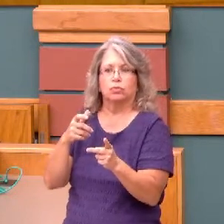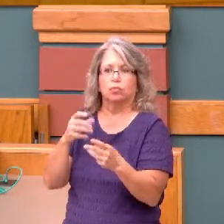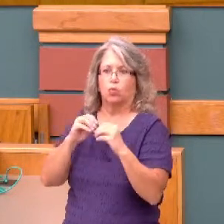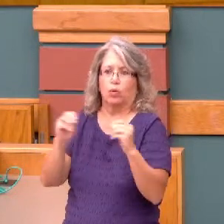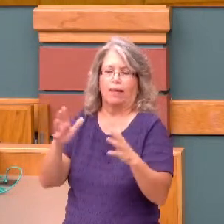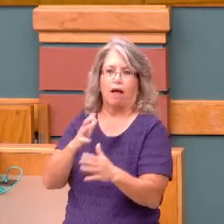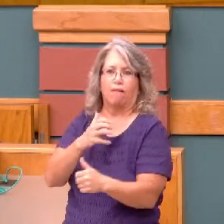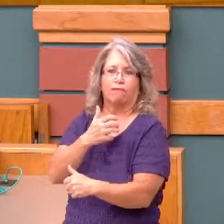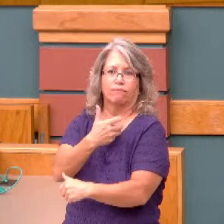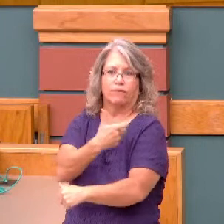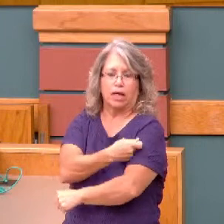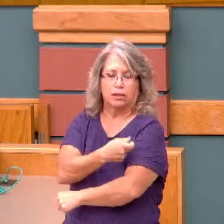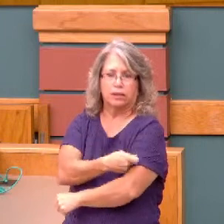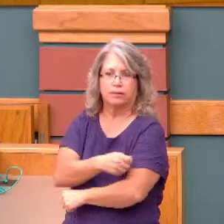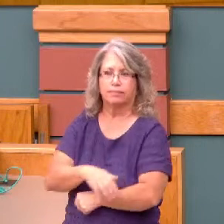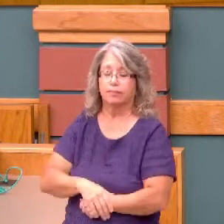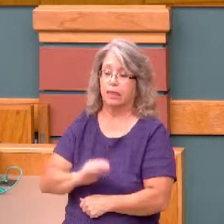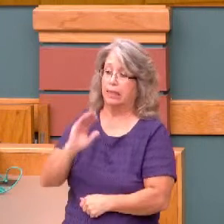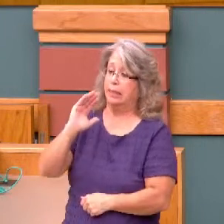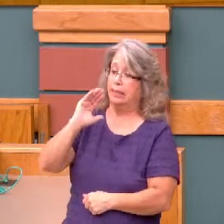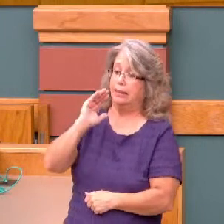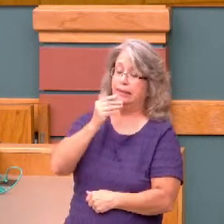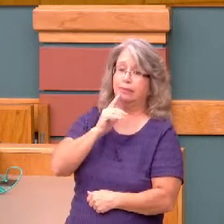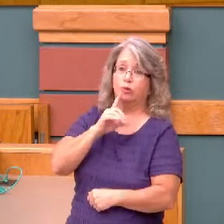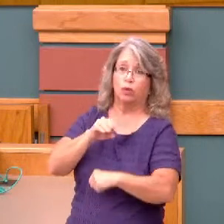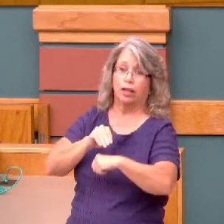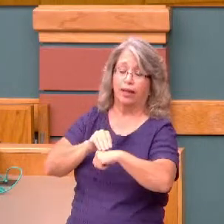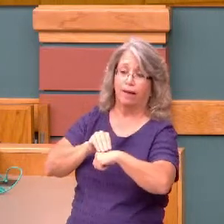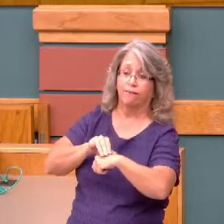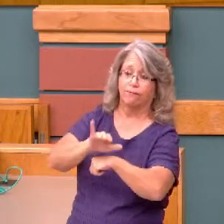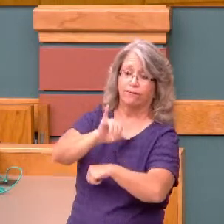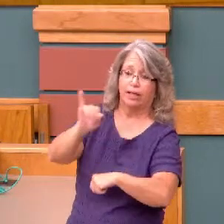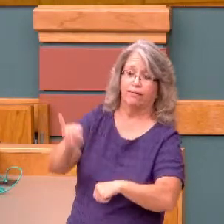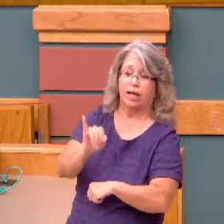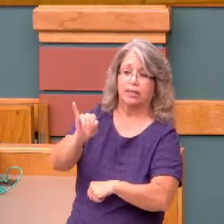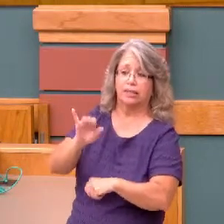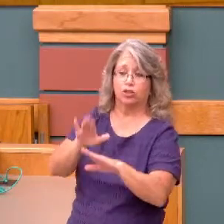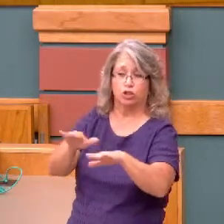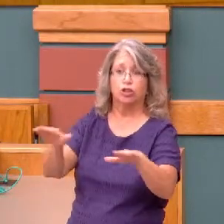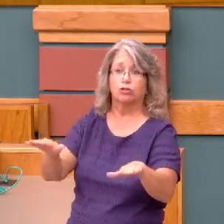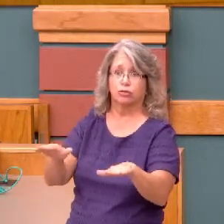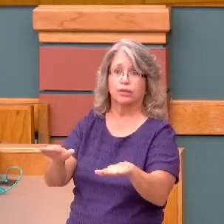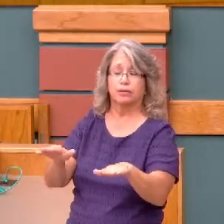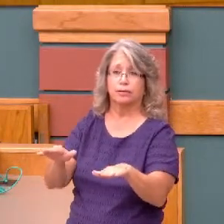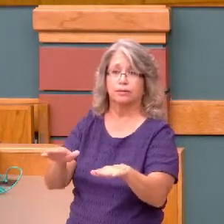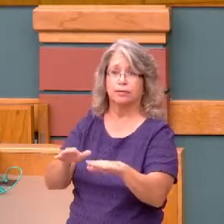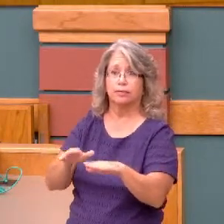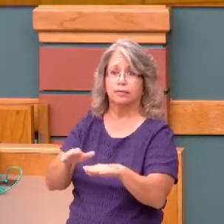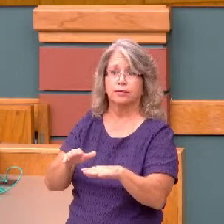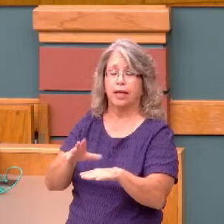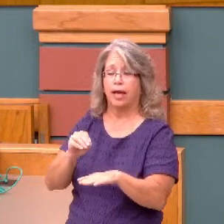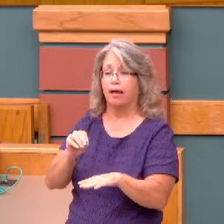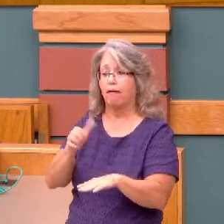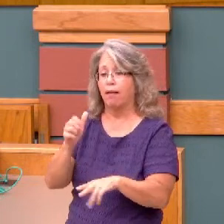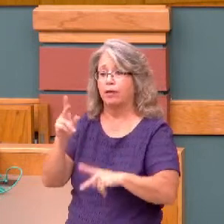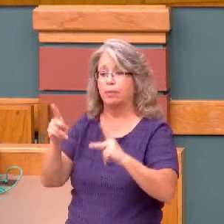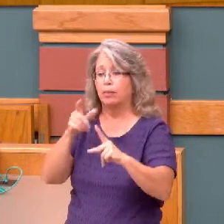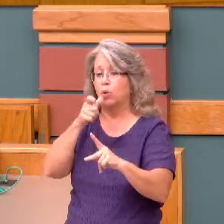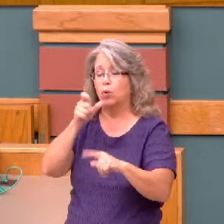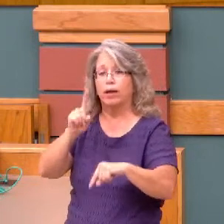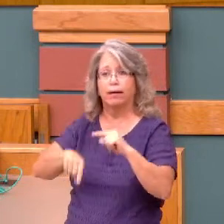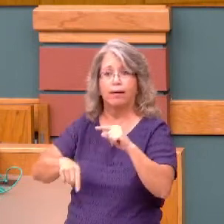infect children and those who cannot be vaccinated. And this is a absolute